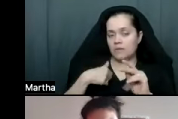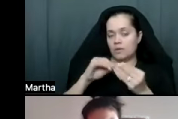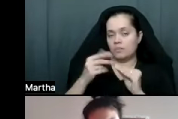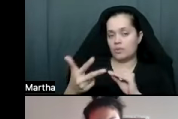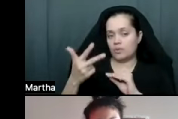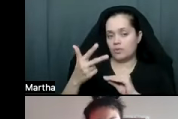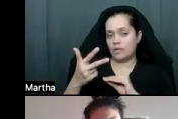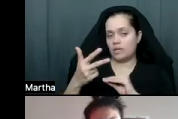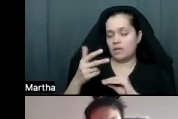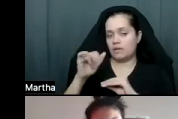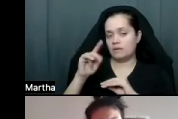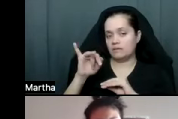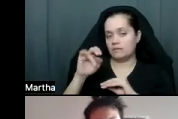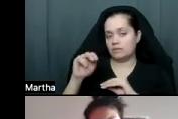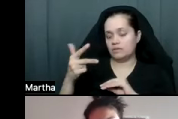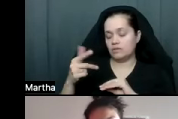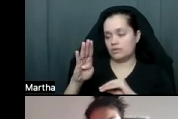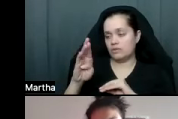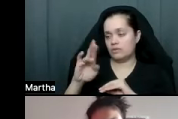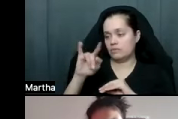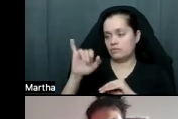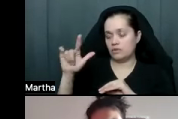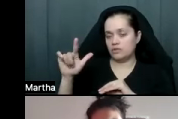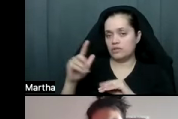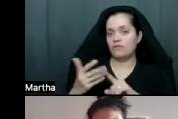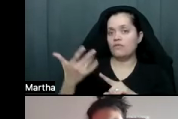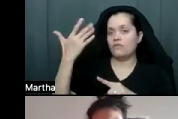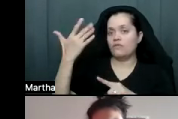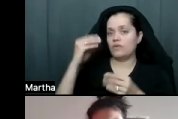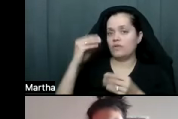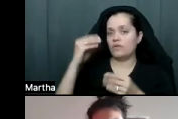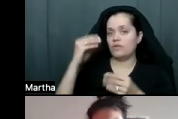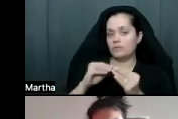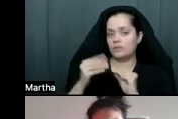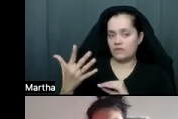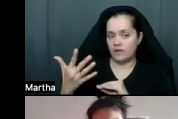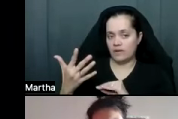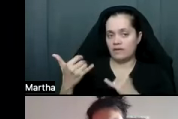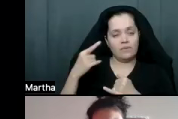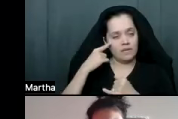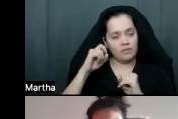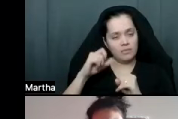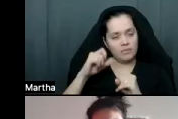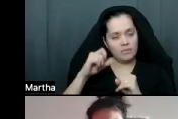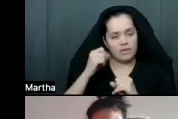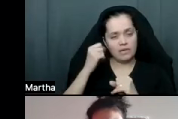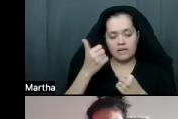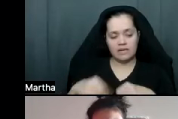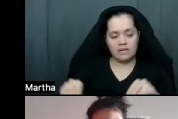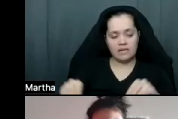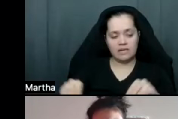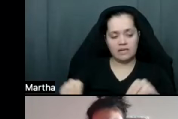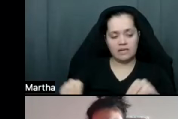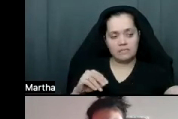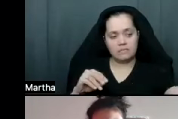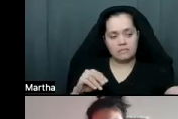Indonesia 4th, and Brazil, for a long time, was number 5. We think probably not anymore. Pakistan